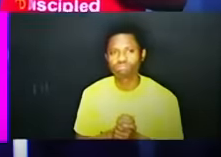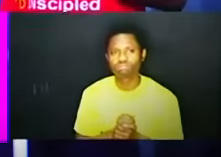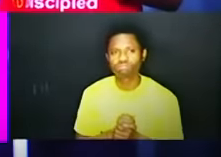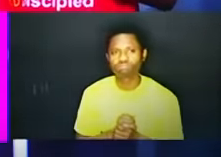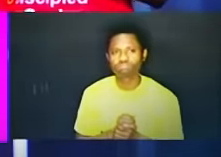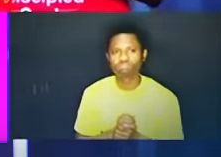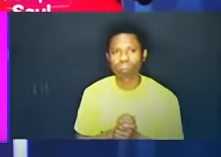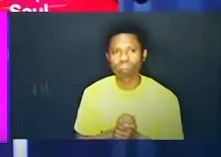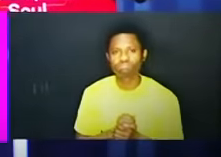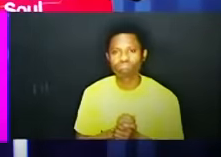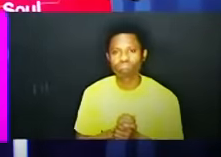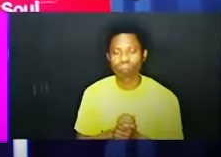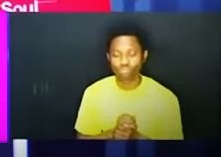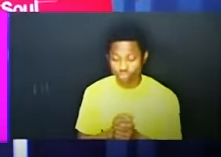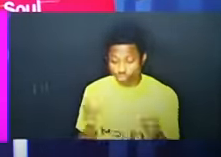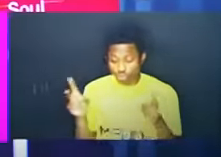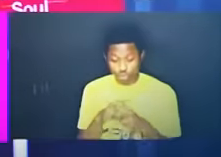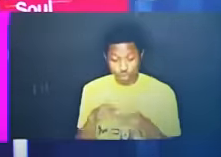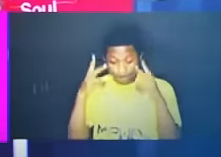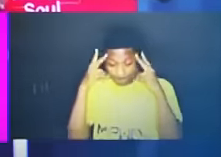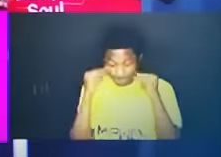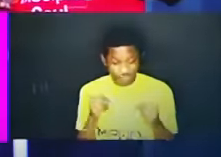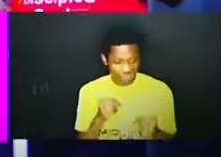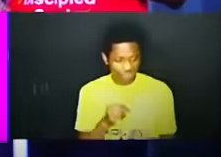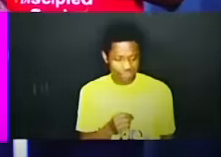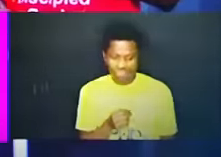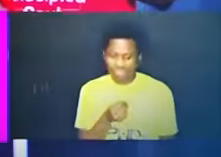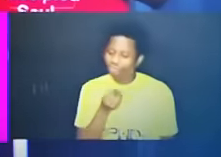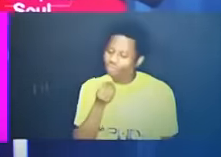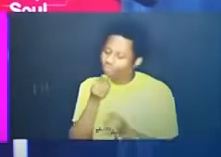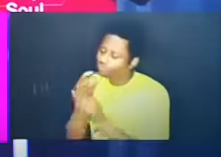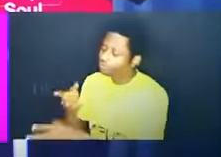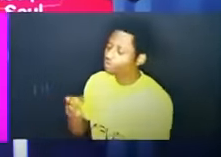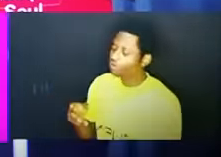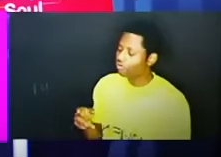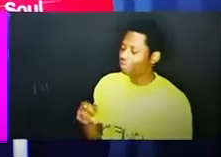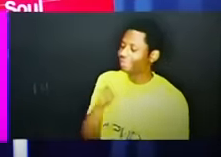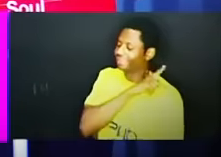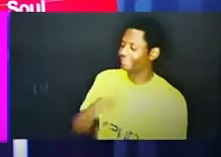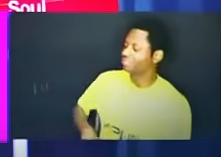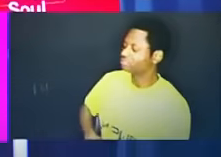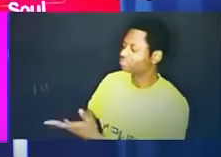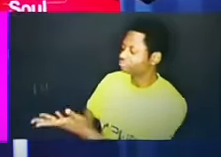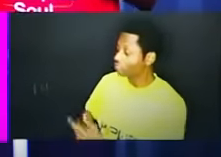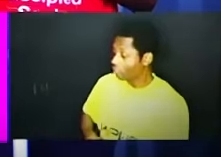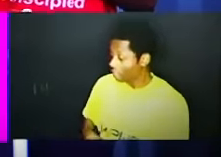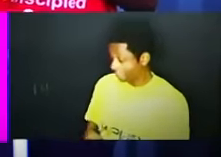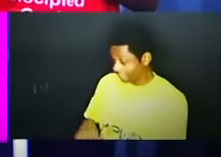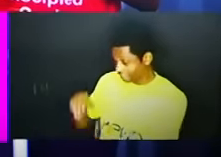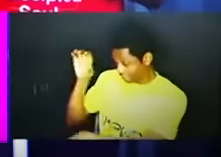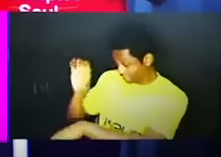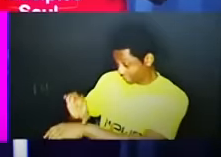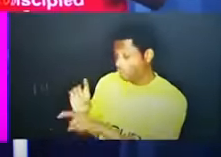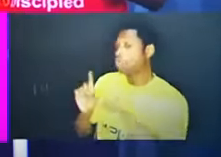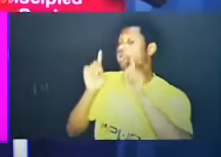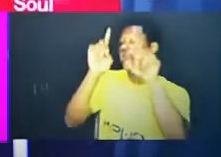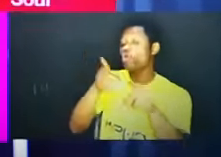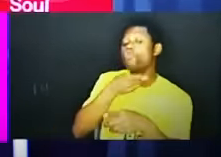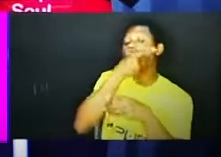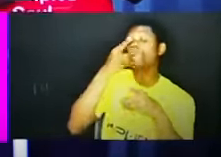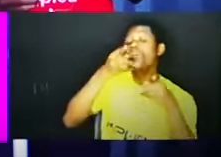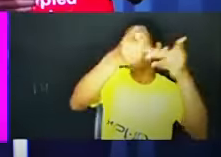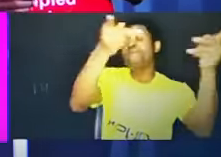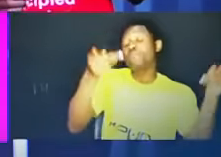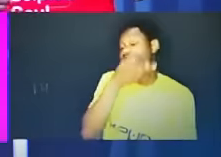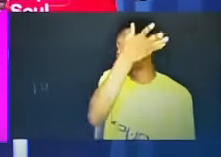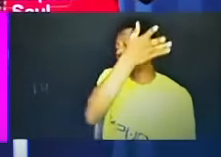Moses is telling Pharaoh that they are going to hold a festival in the wilderness. Moses kachire Pharaoh se wo kwa ko shefa